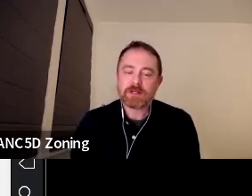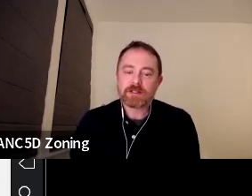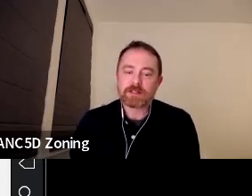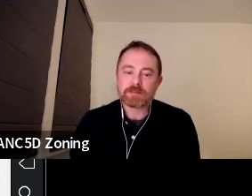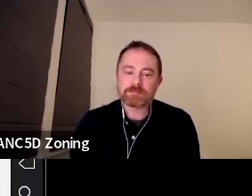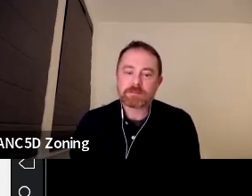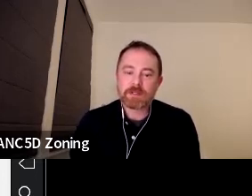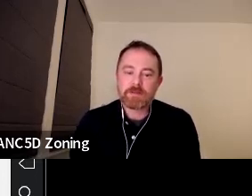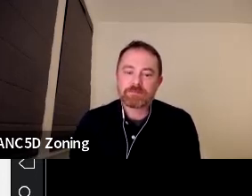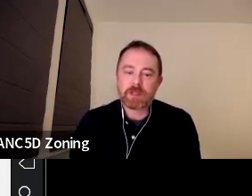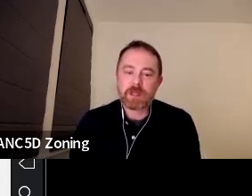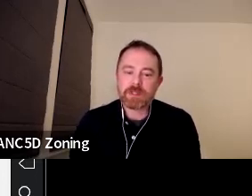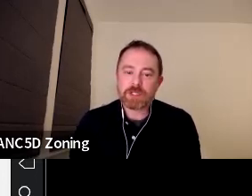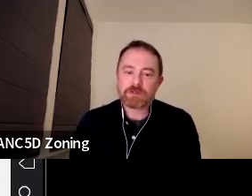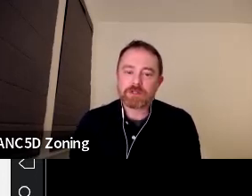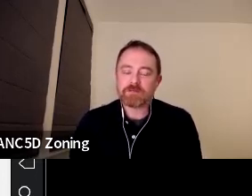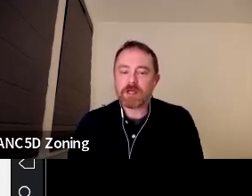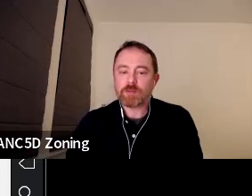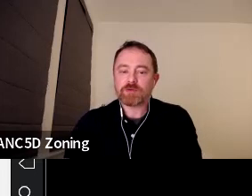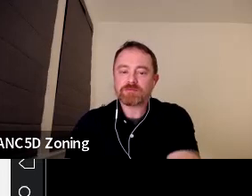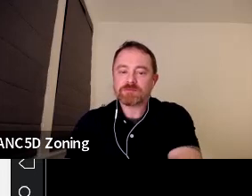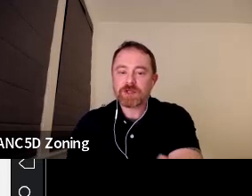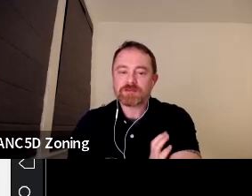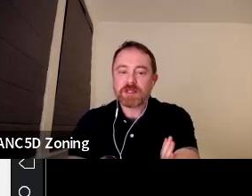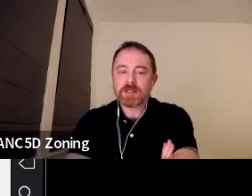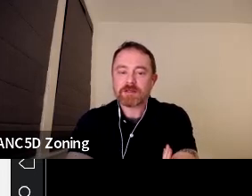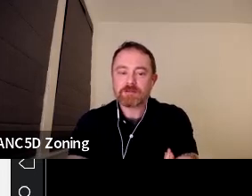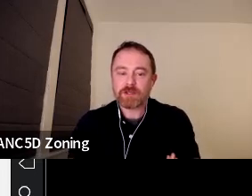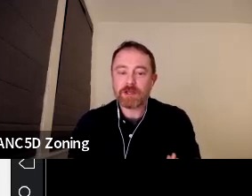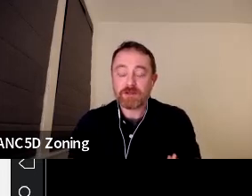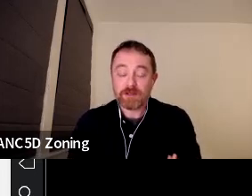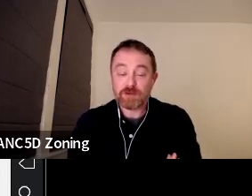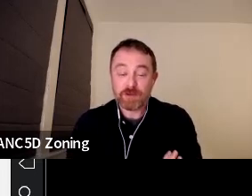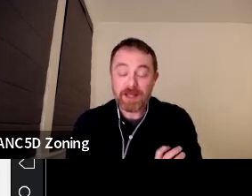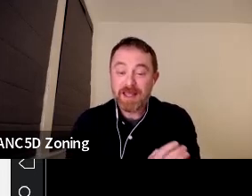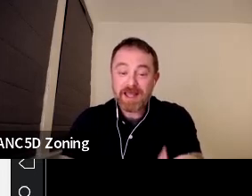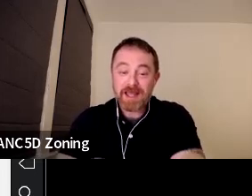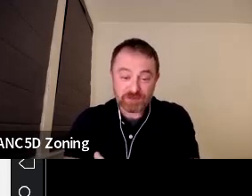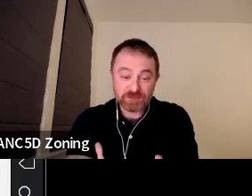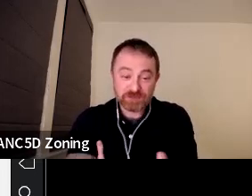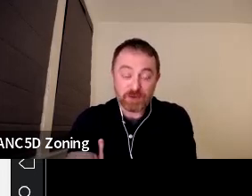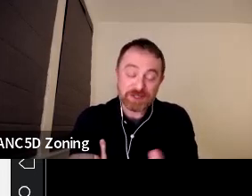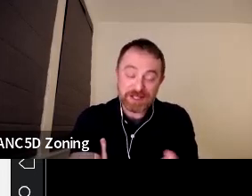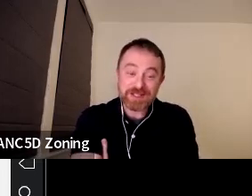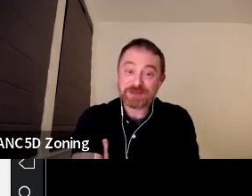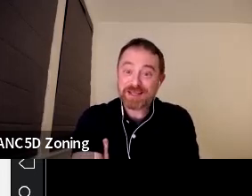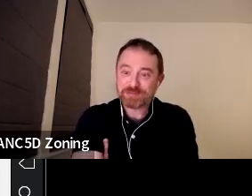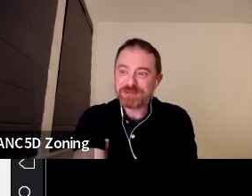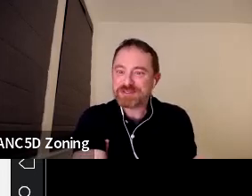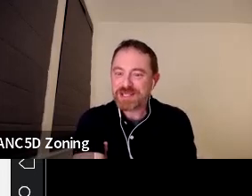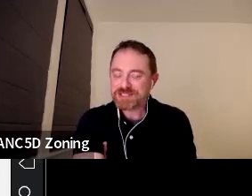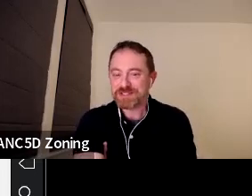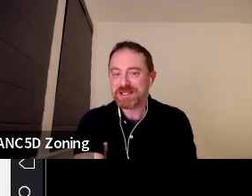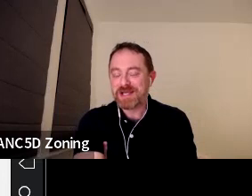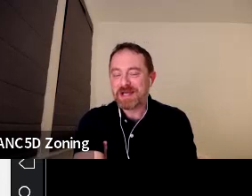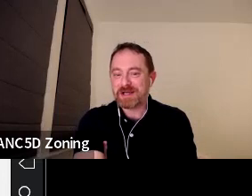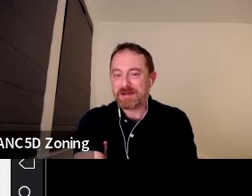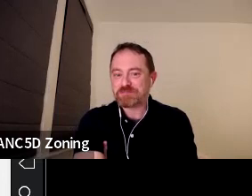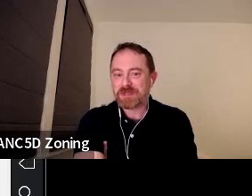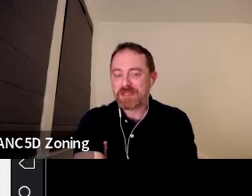creates. I mean, generally the developers try to stick, as you saw in your last